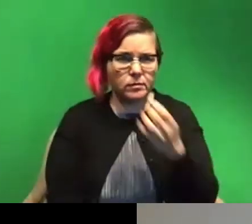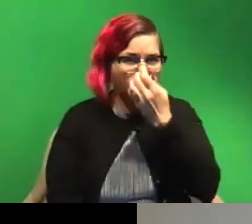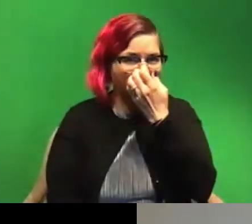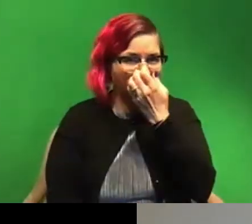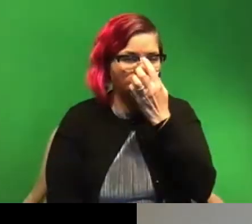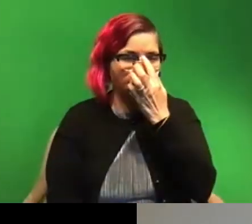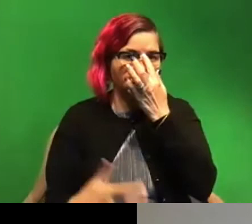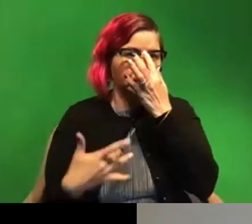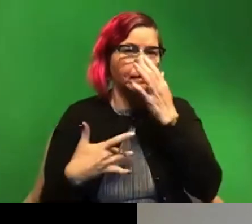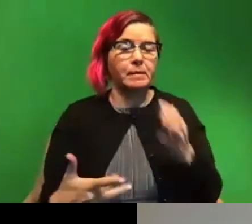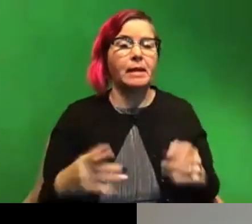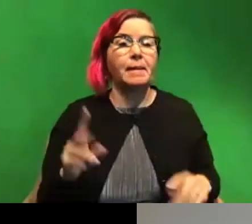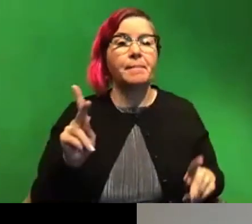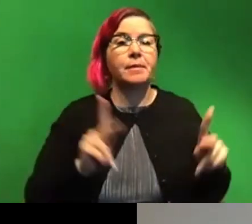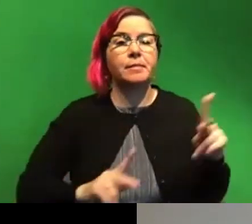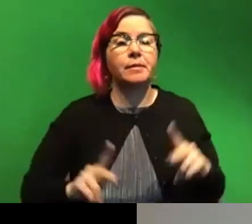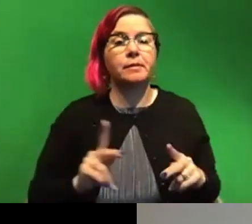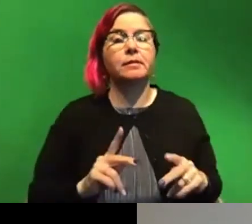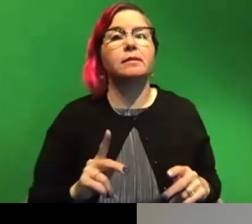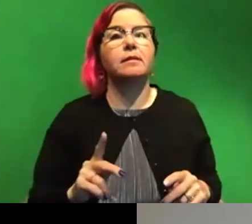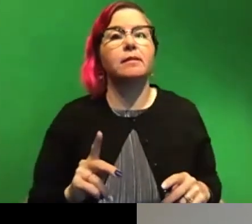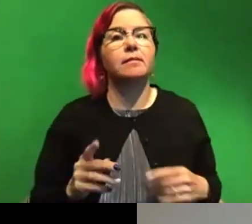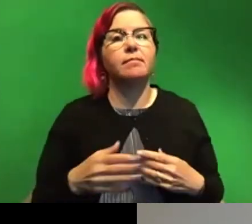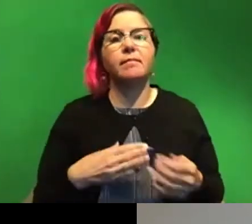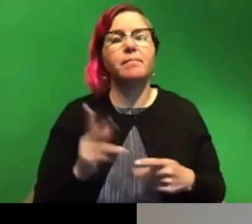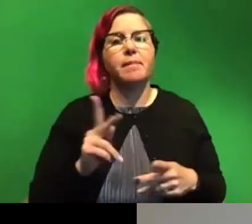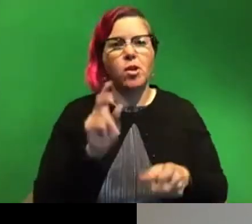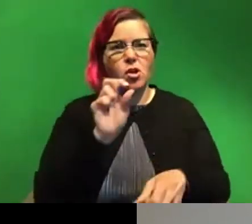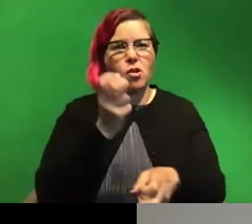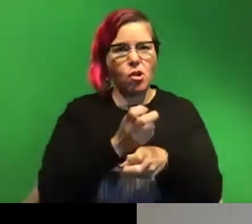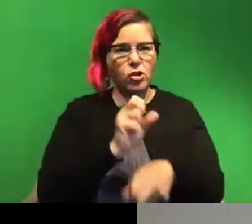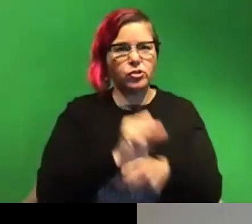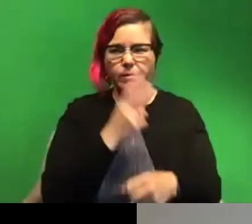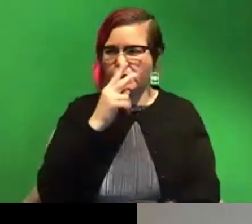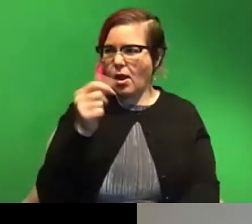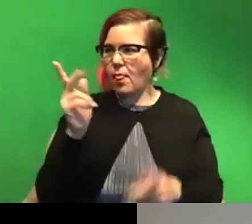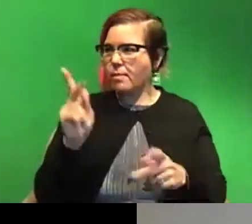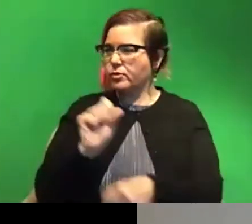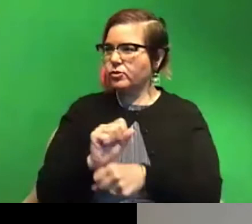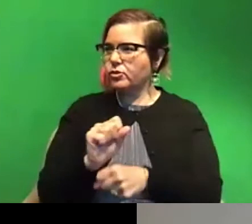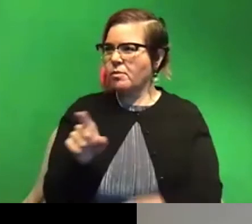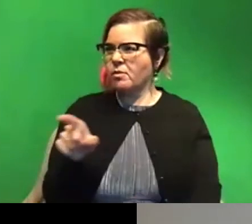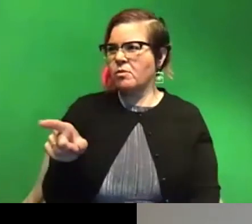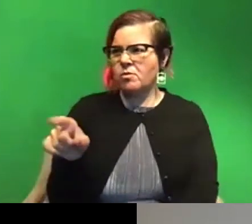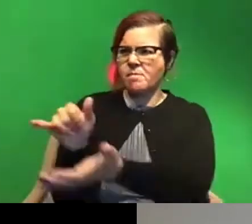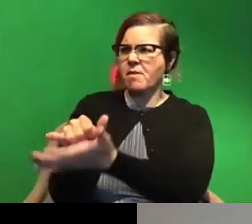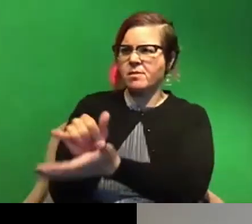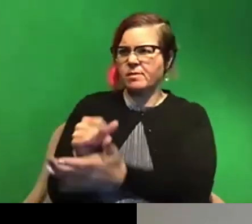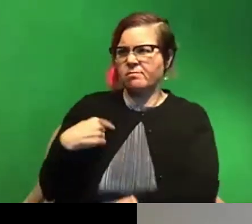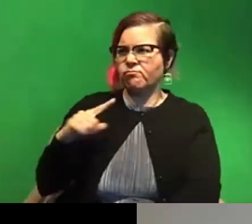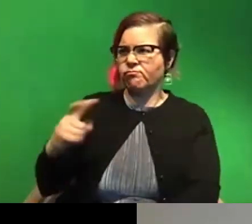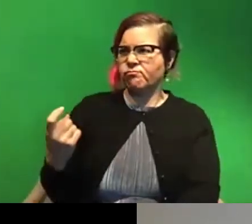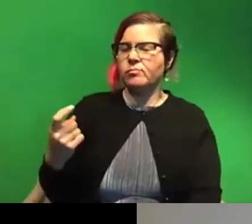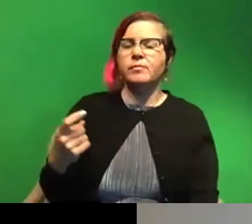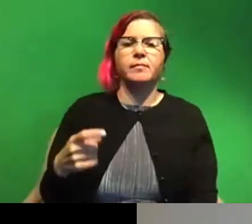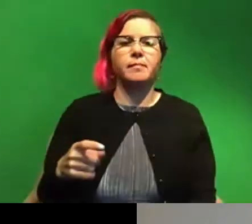times people, like even people doing hard jobs, see somebody else's job and think that's too hard for me. But like, yes.